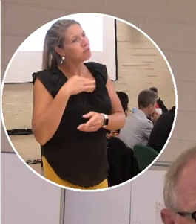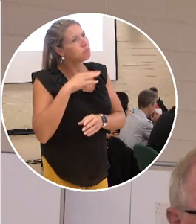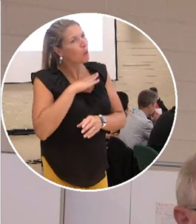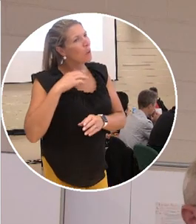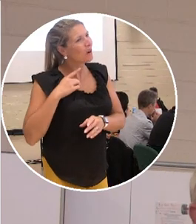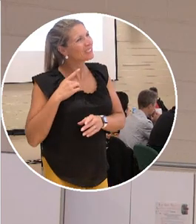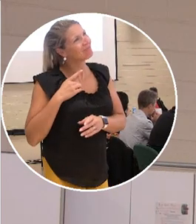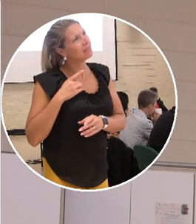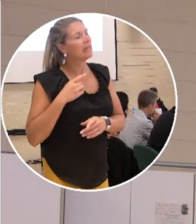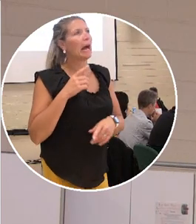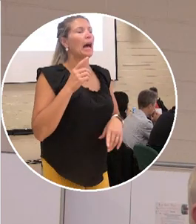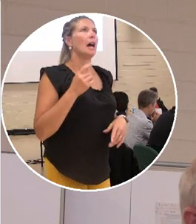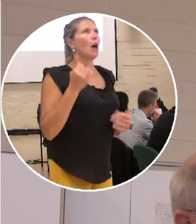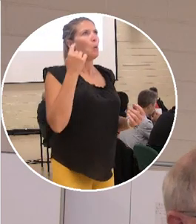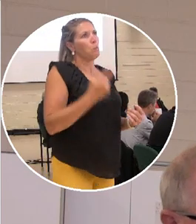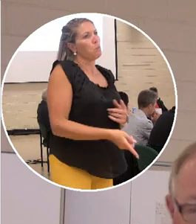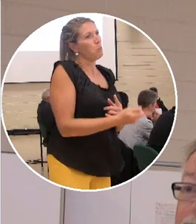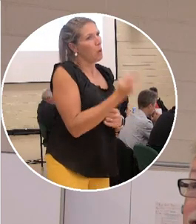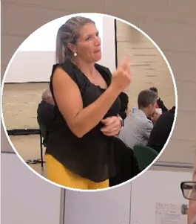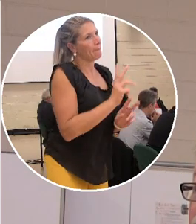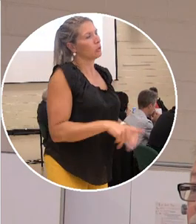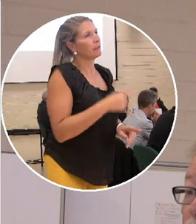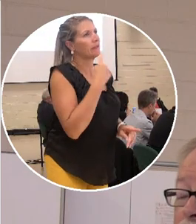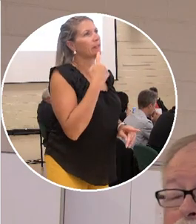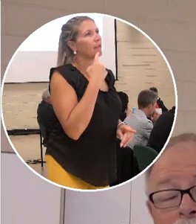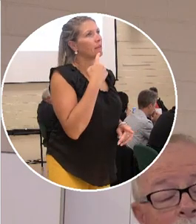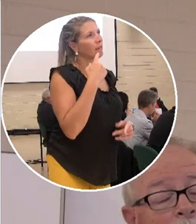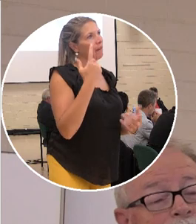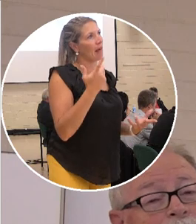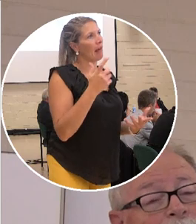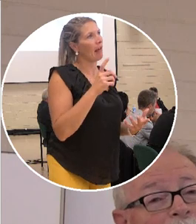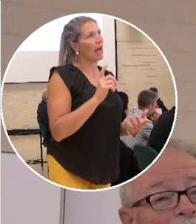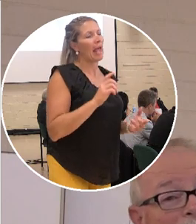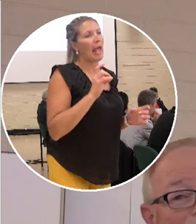I hate to use this term, but outside the overpass,